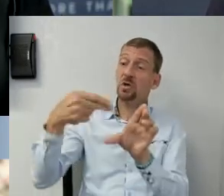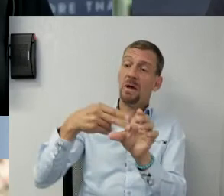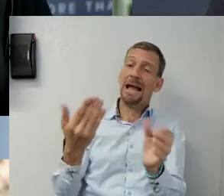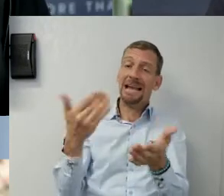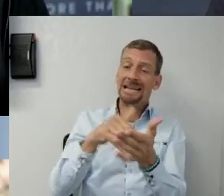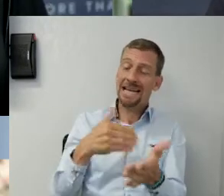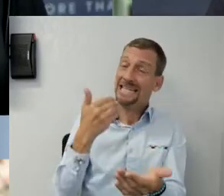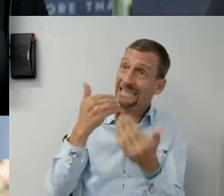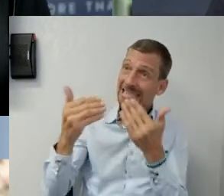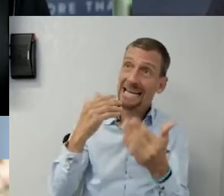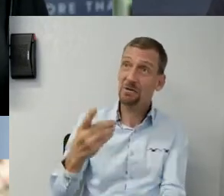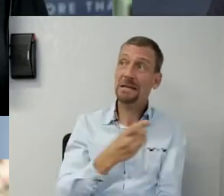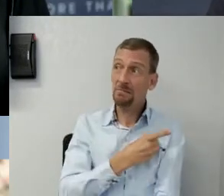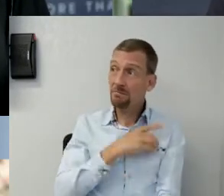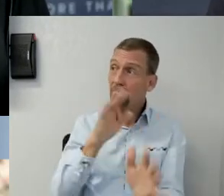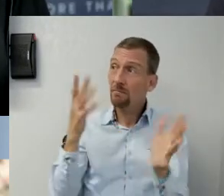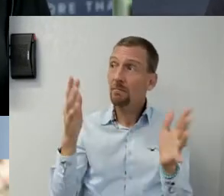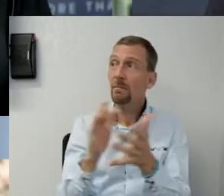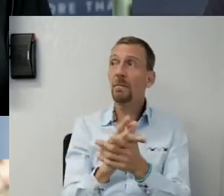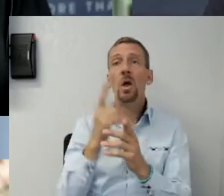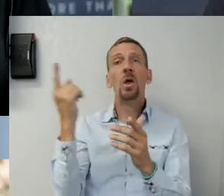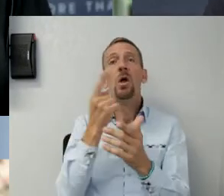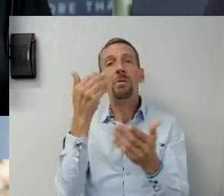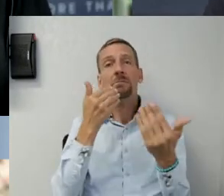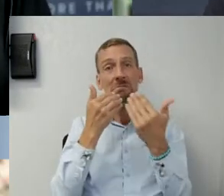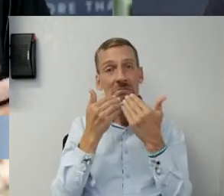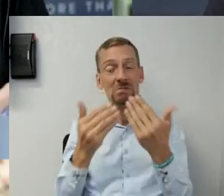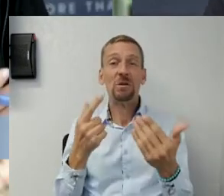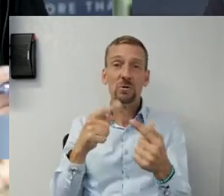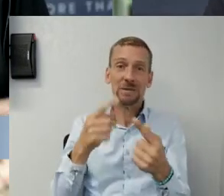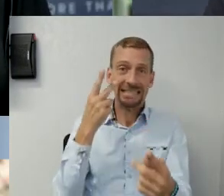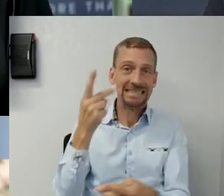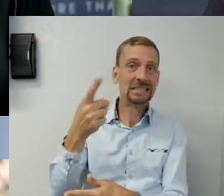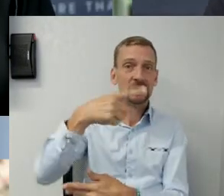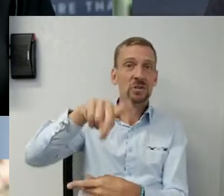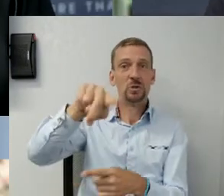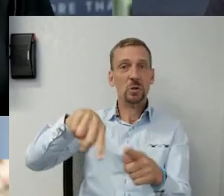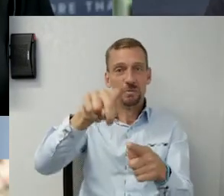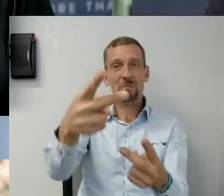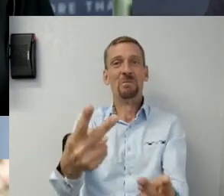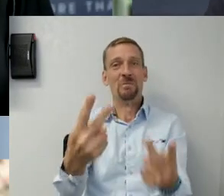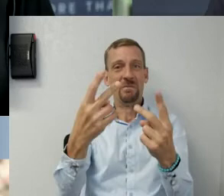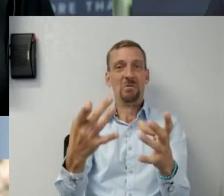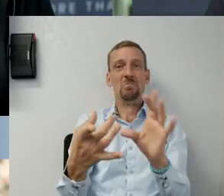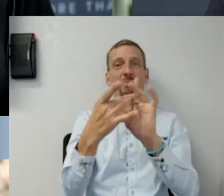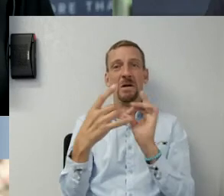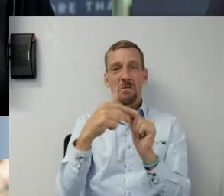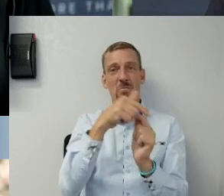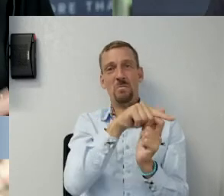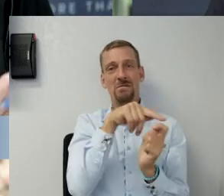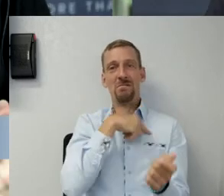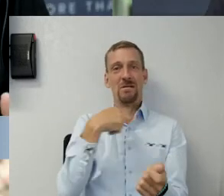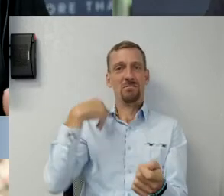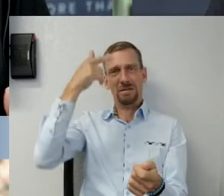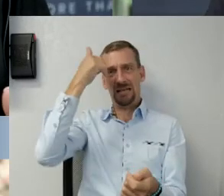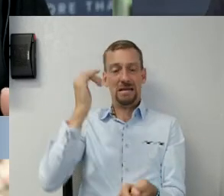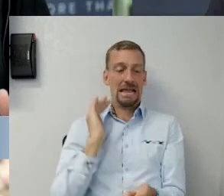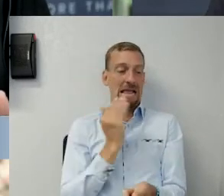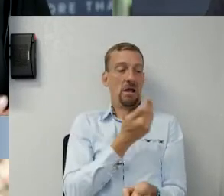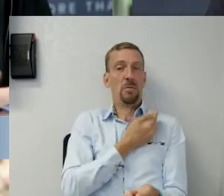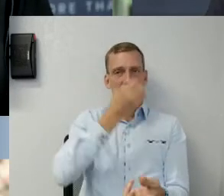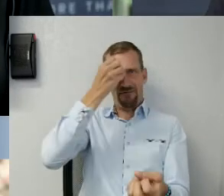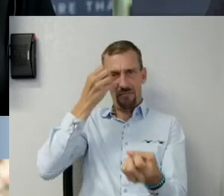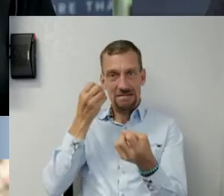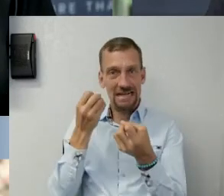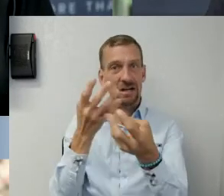this back. week. And Yeah. it's always good when you guys log on and just get information from us, because it's our desire through